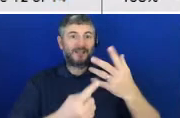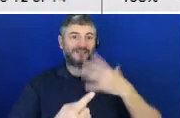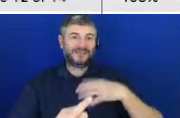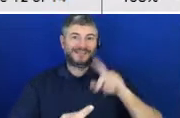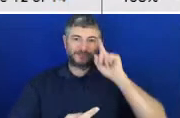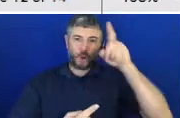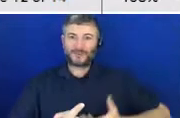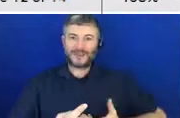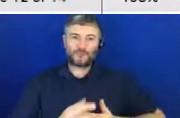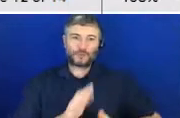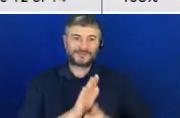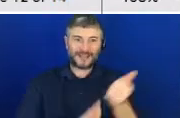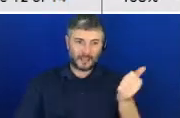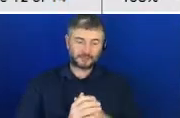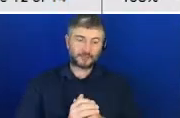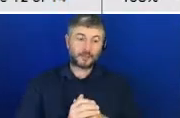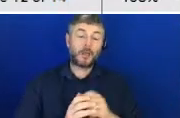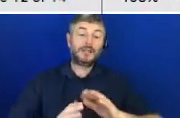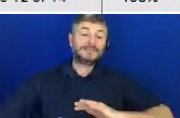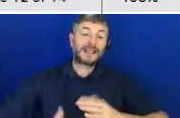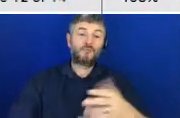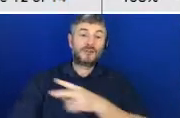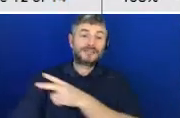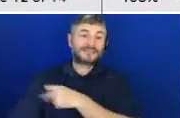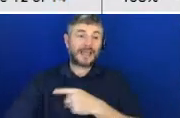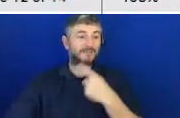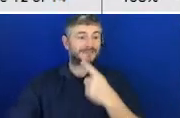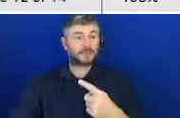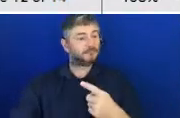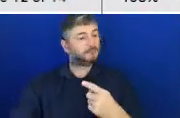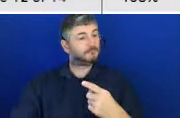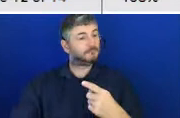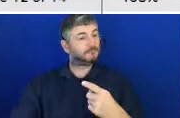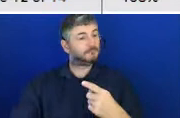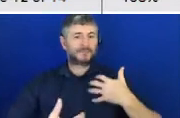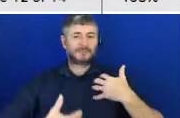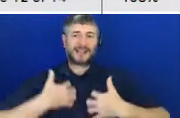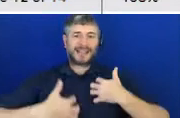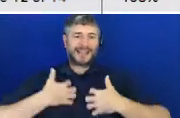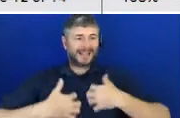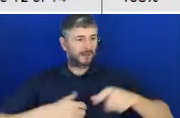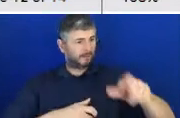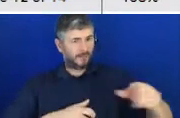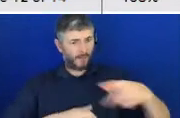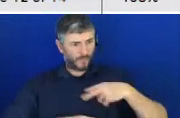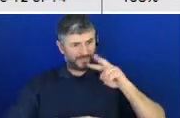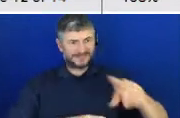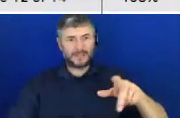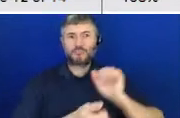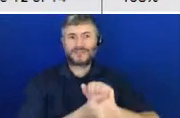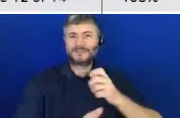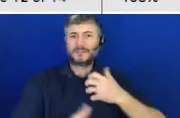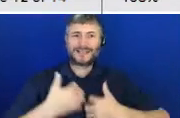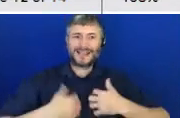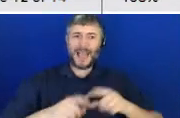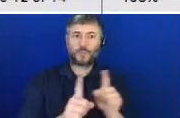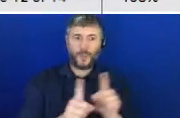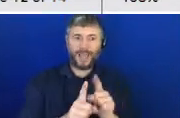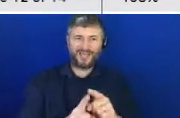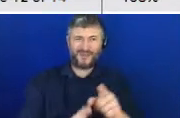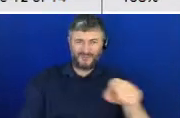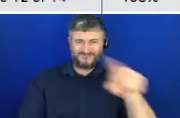And we found from the delivery staff that they're always really keen to get involved in this, because normally within a prison, as you probably